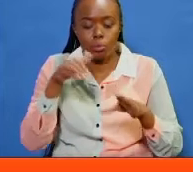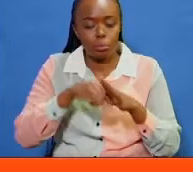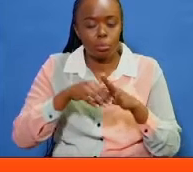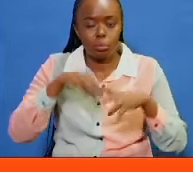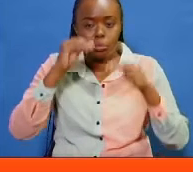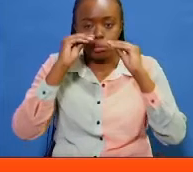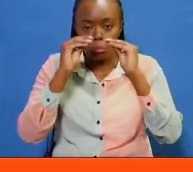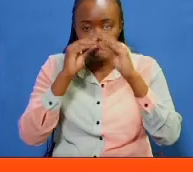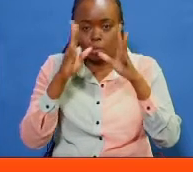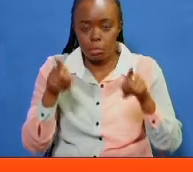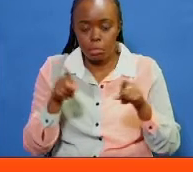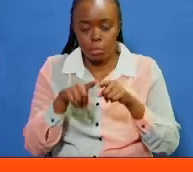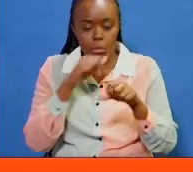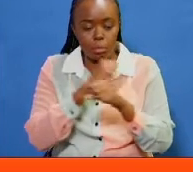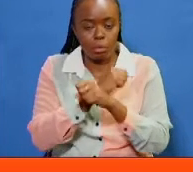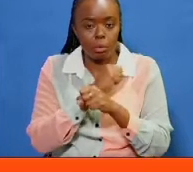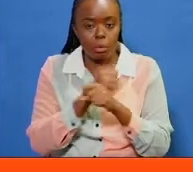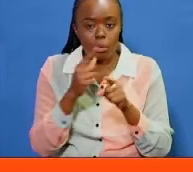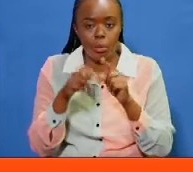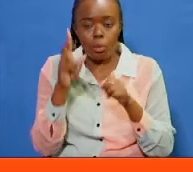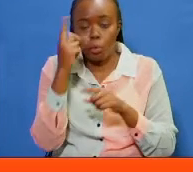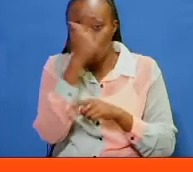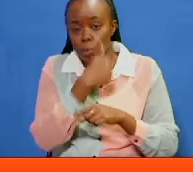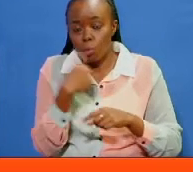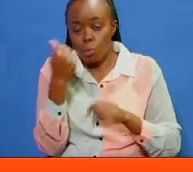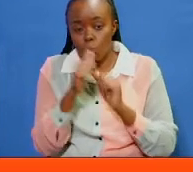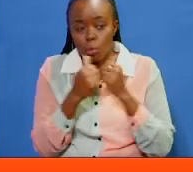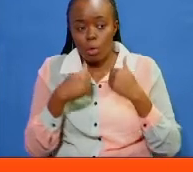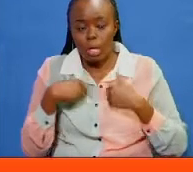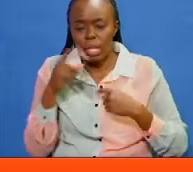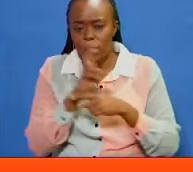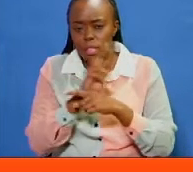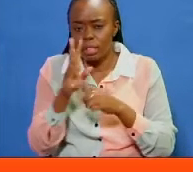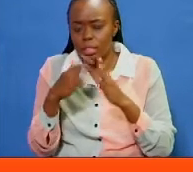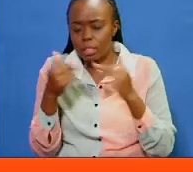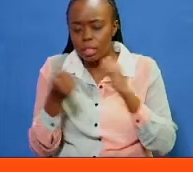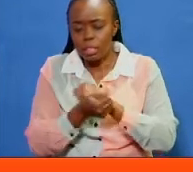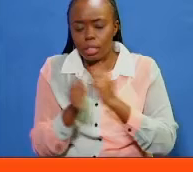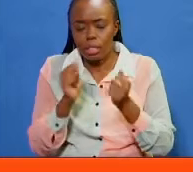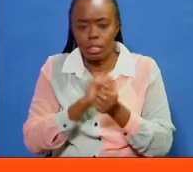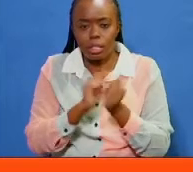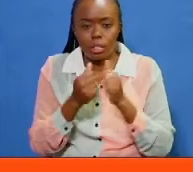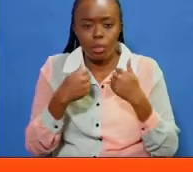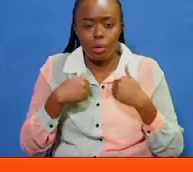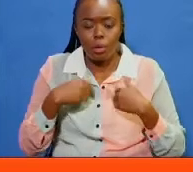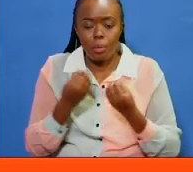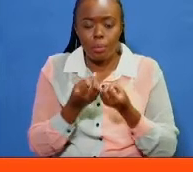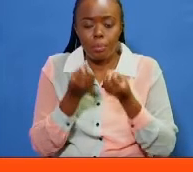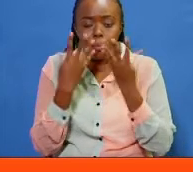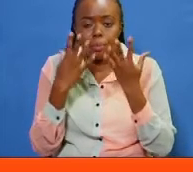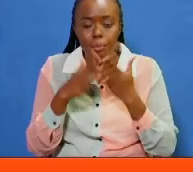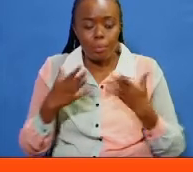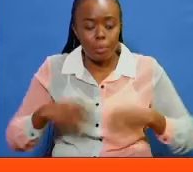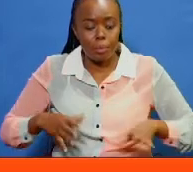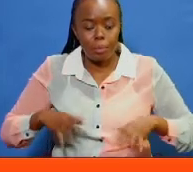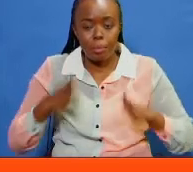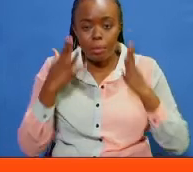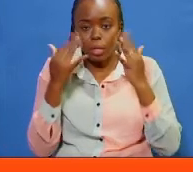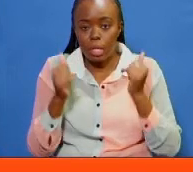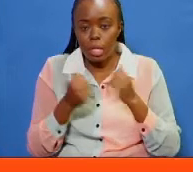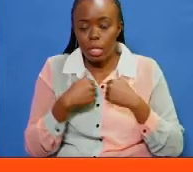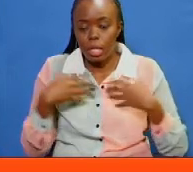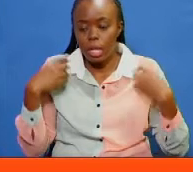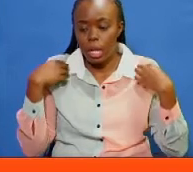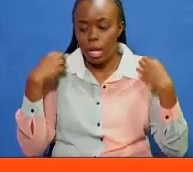and security officers. The phase of vaccination seems to take a new turn as hundreds of people are now volunteering